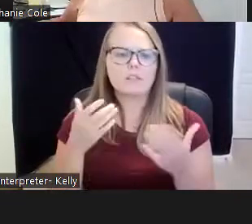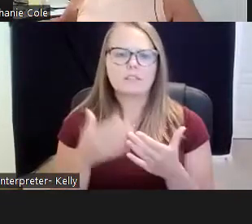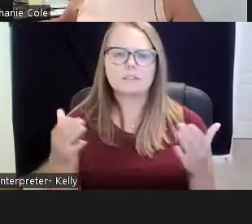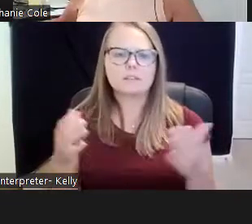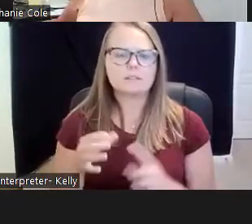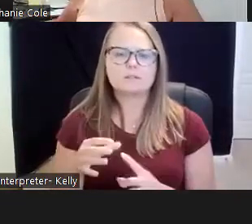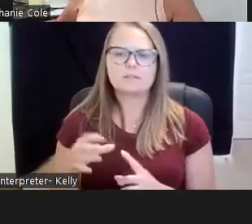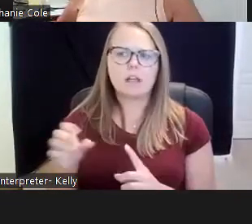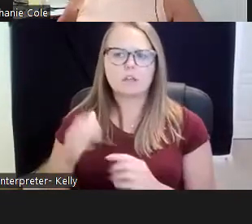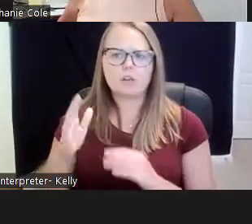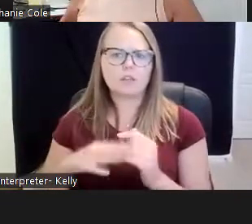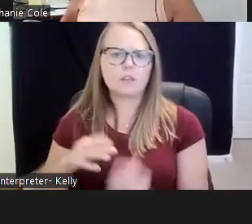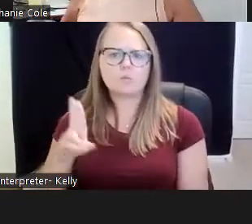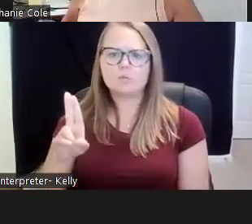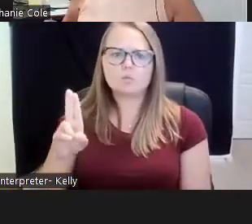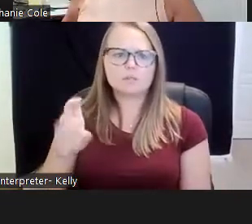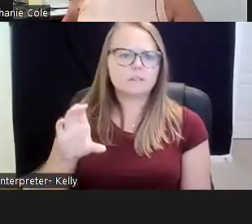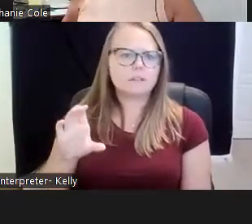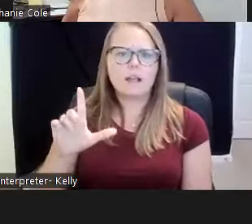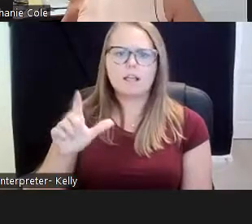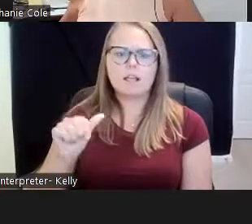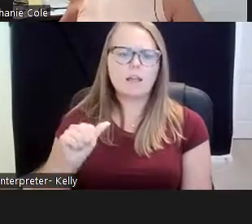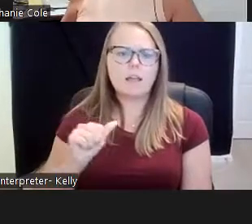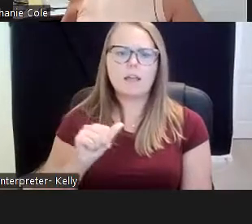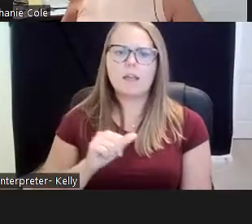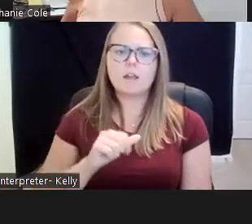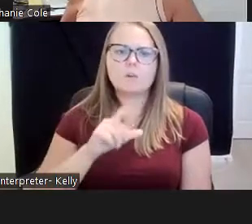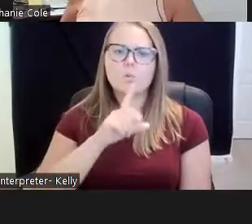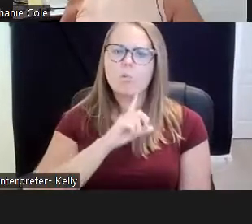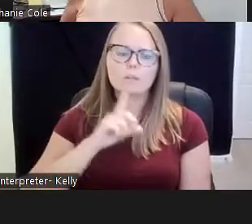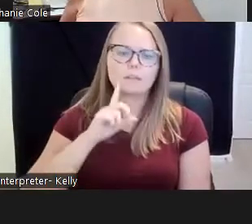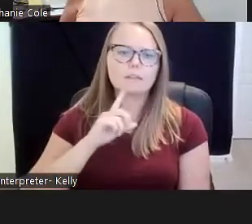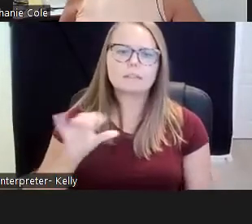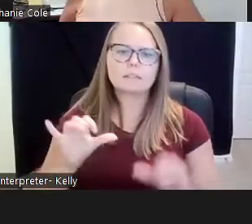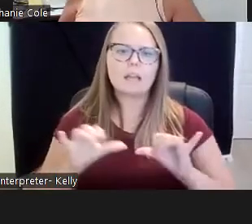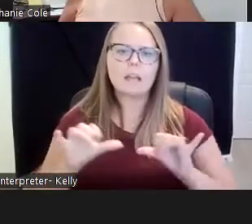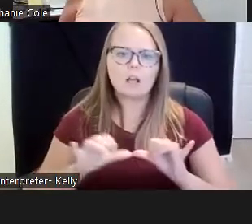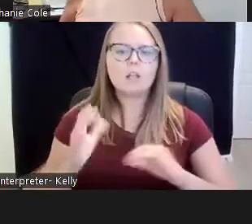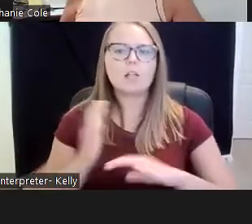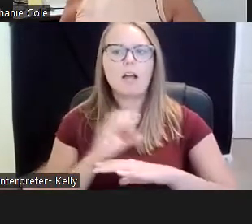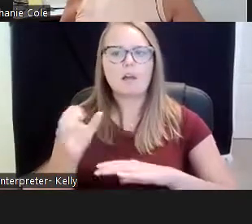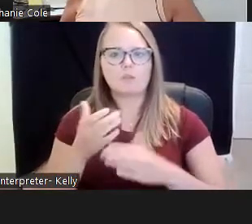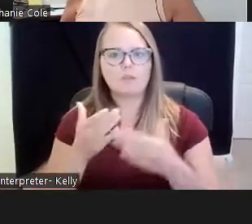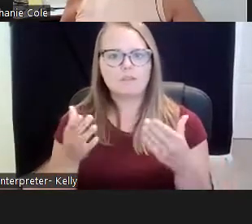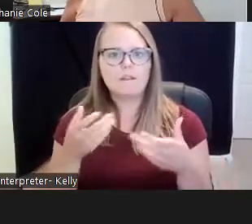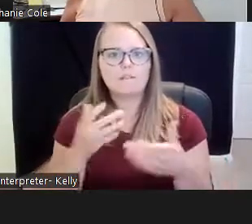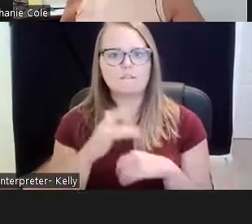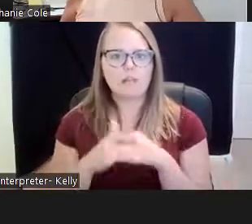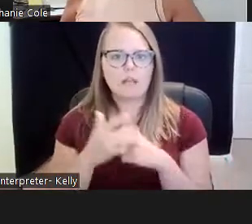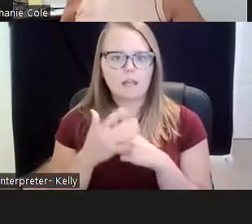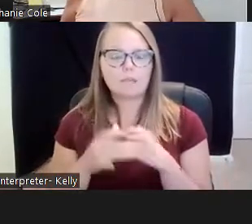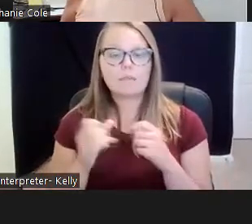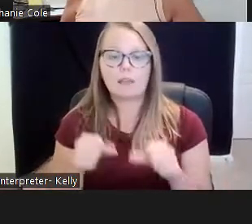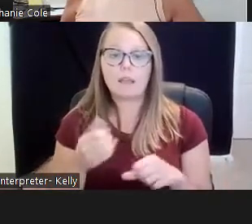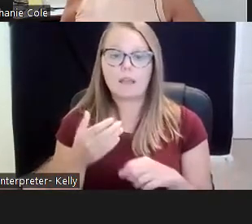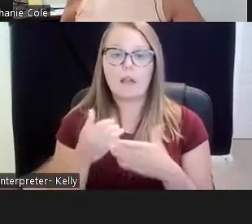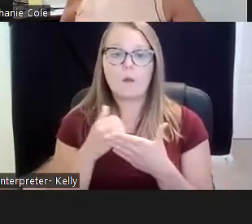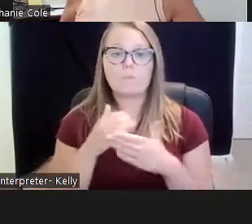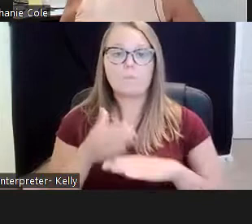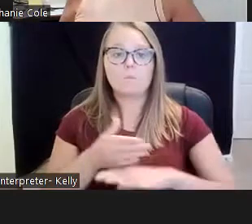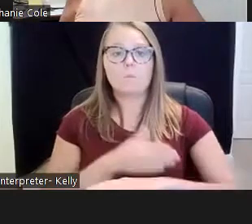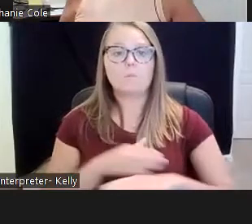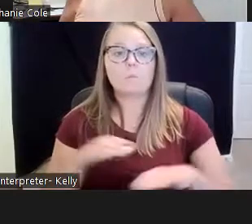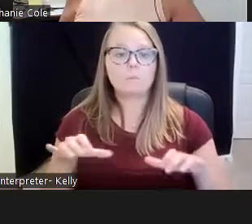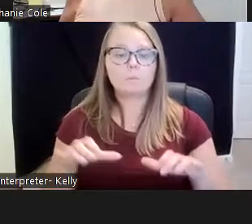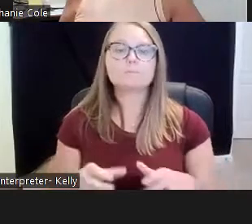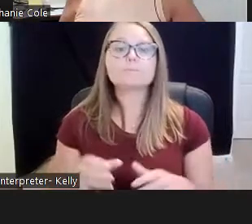UCLA loneliness scale that are valid and reliable that can be useful to really improve what we do. And as with those